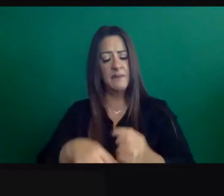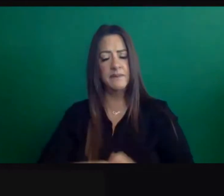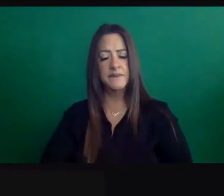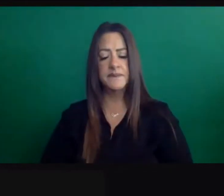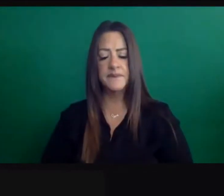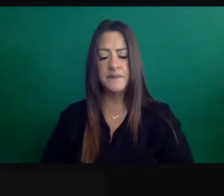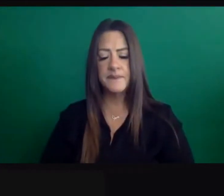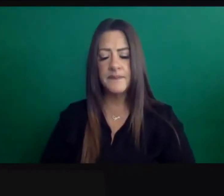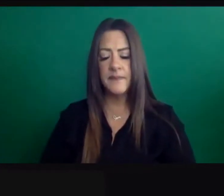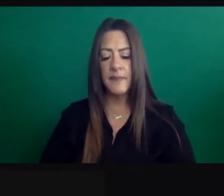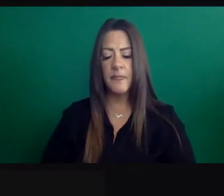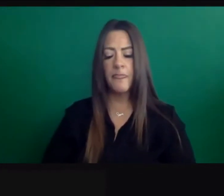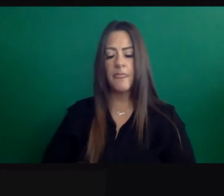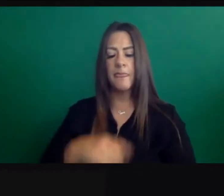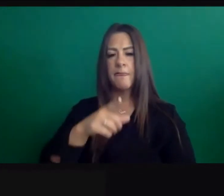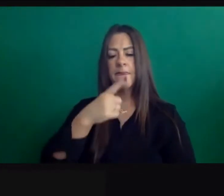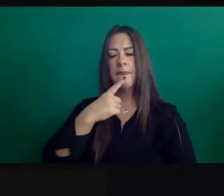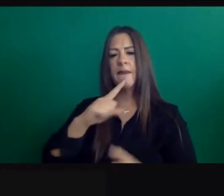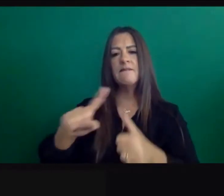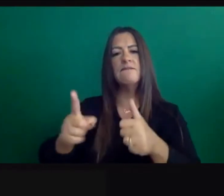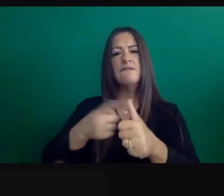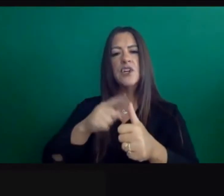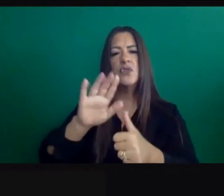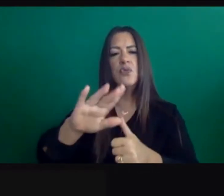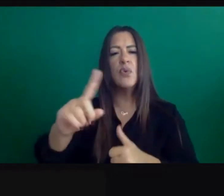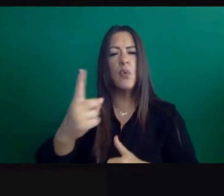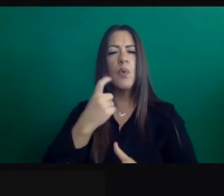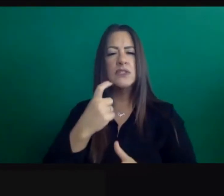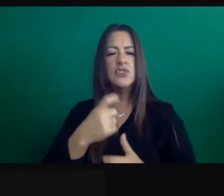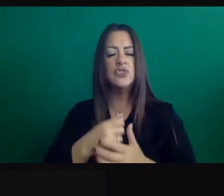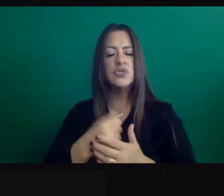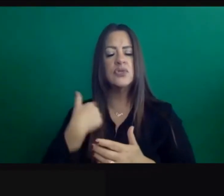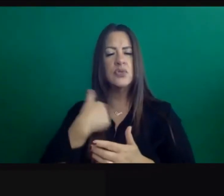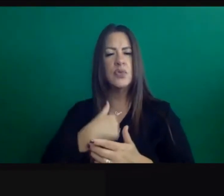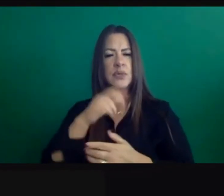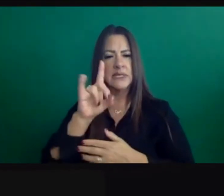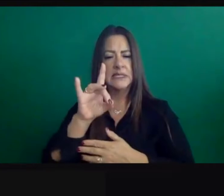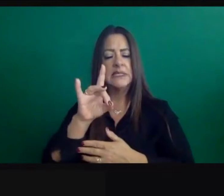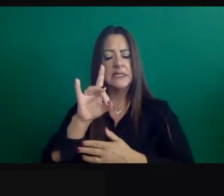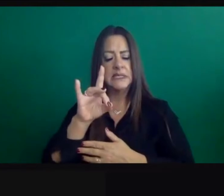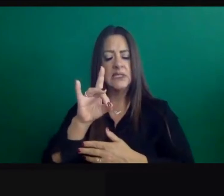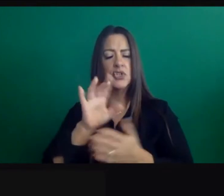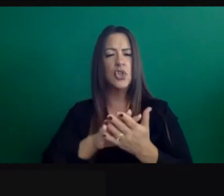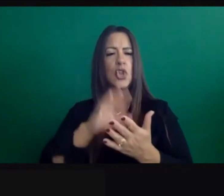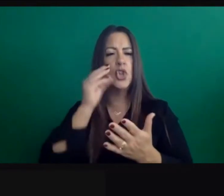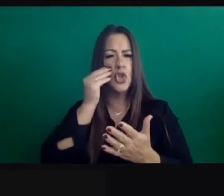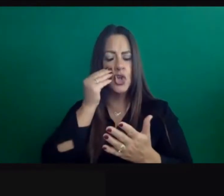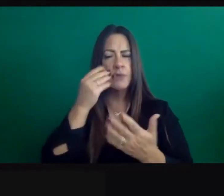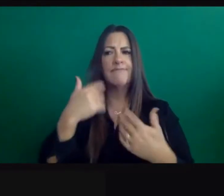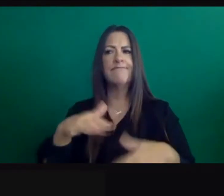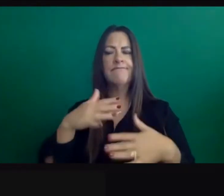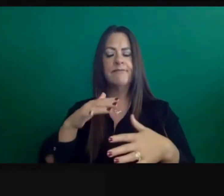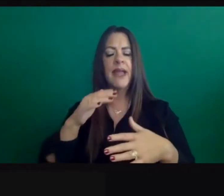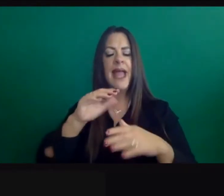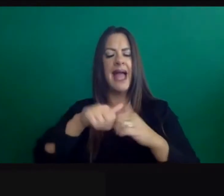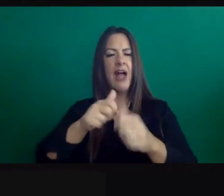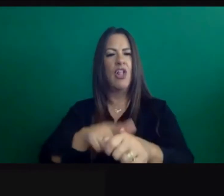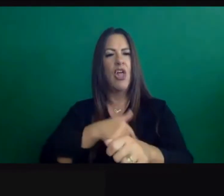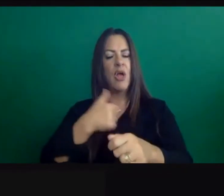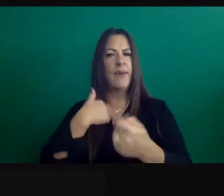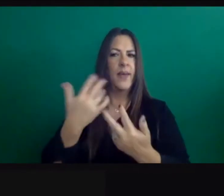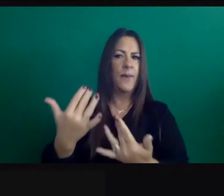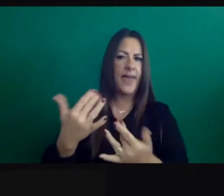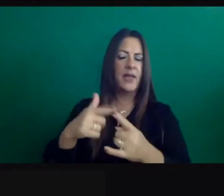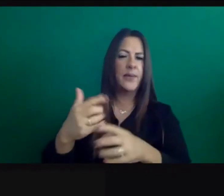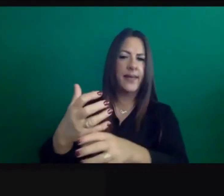the first of your questions, we learned a lot about how significant the delay is in data. So what I mean